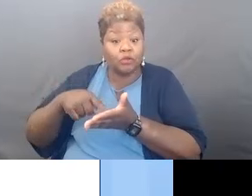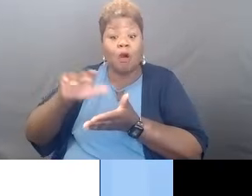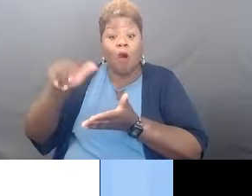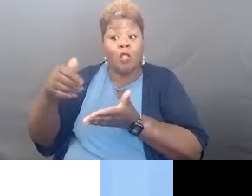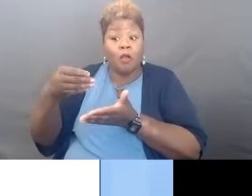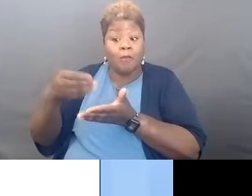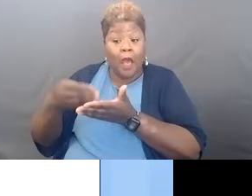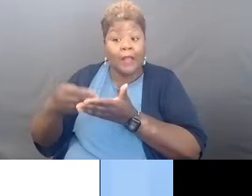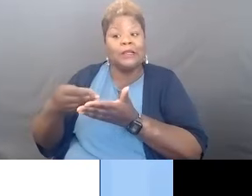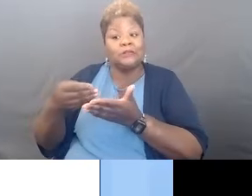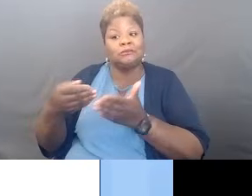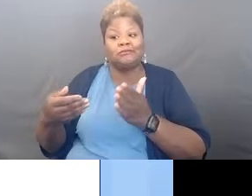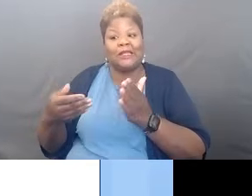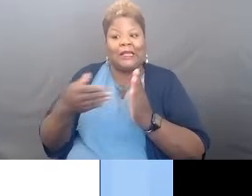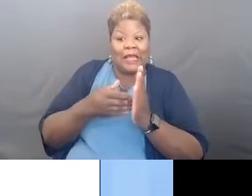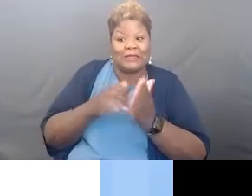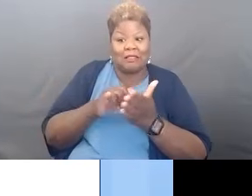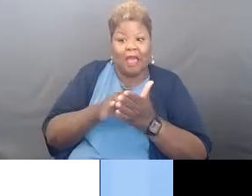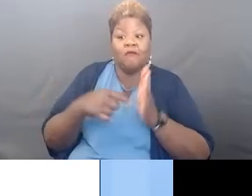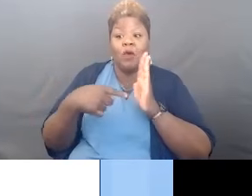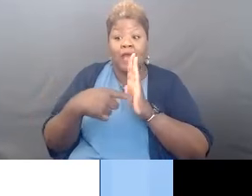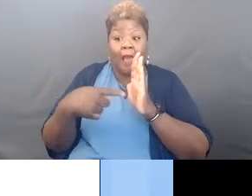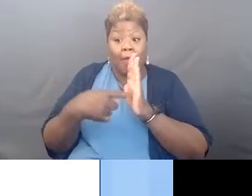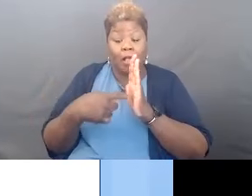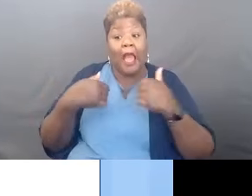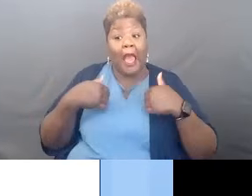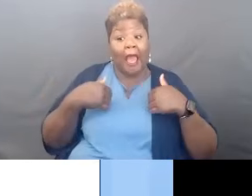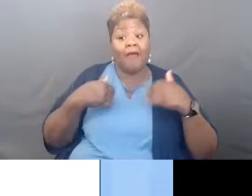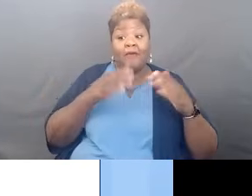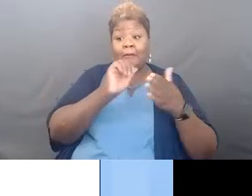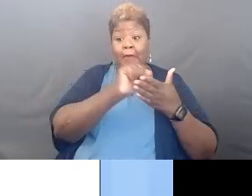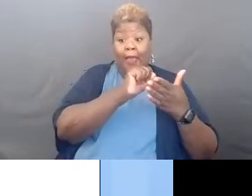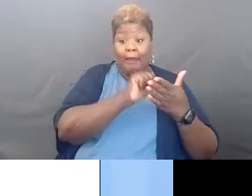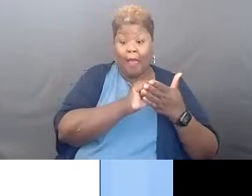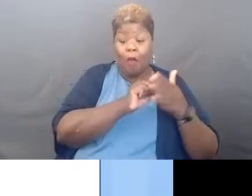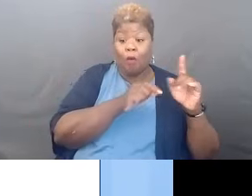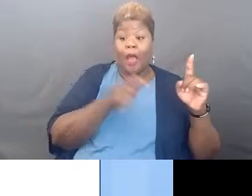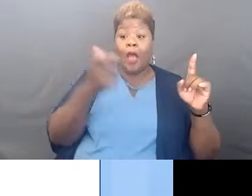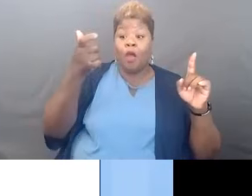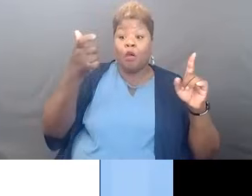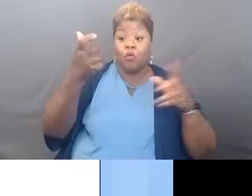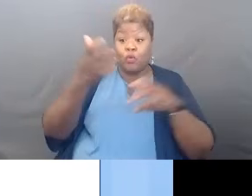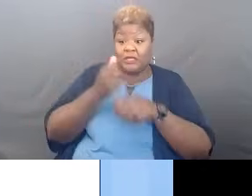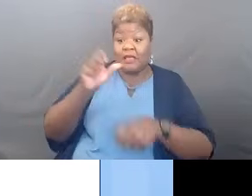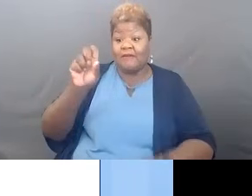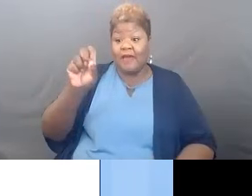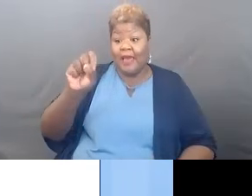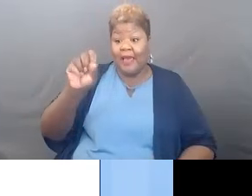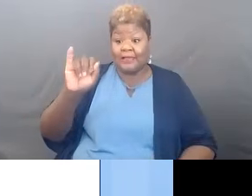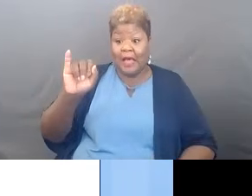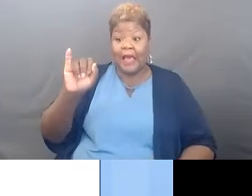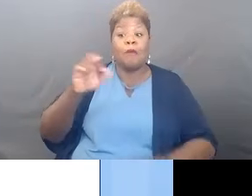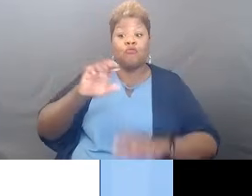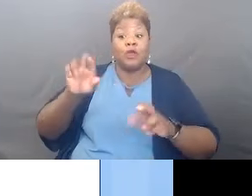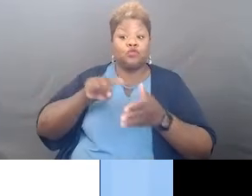resources. So for example, once again, I have an ABLE account, I'm receiving SSI, and I'm getting ready to pay for a housing